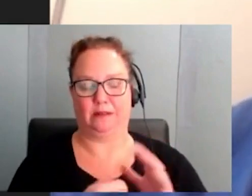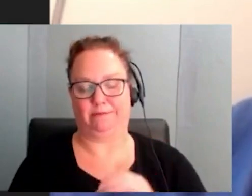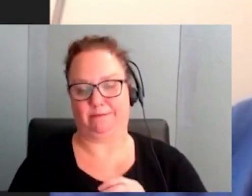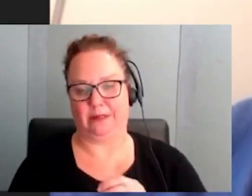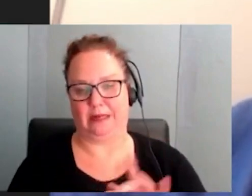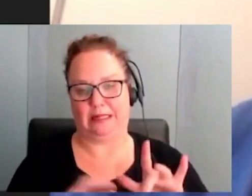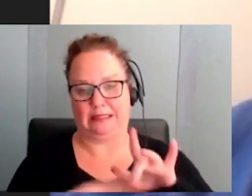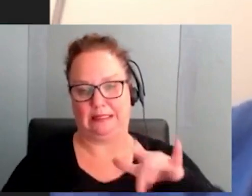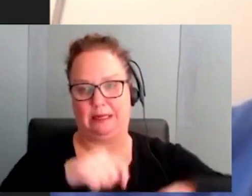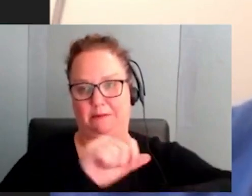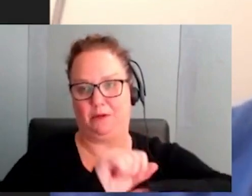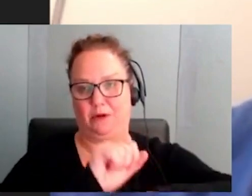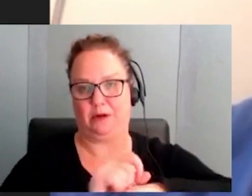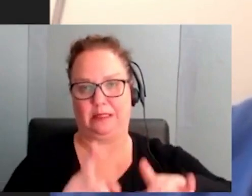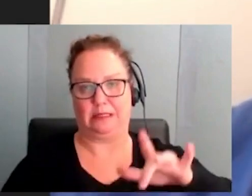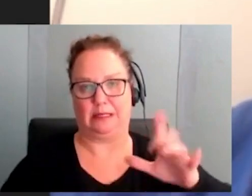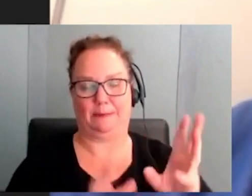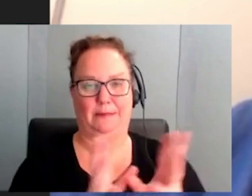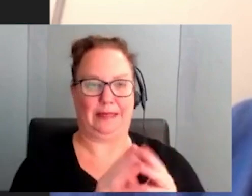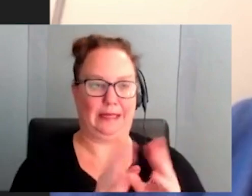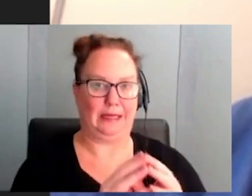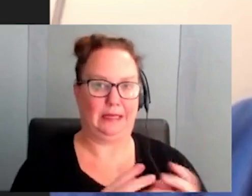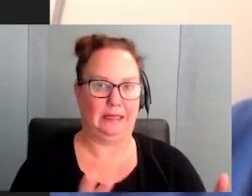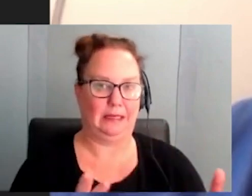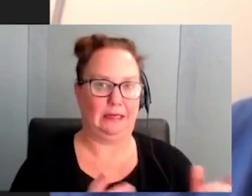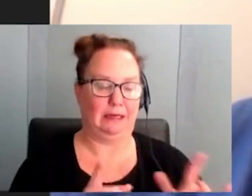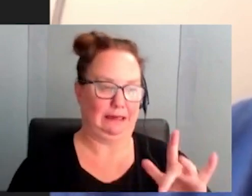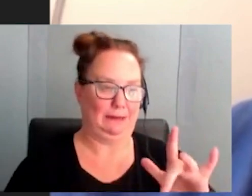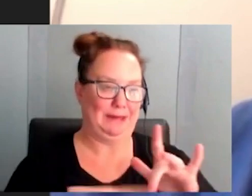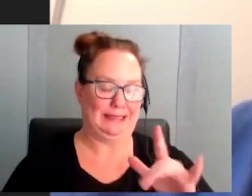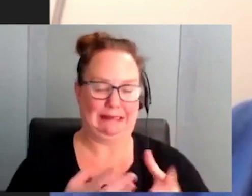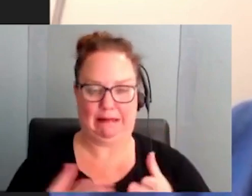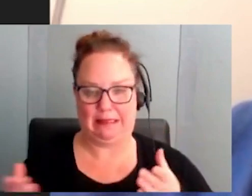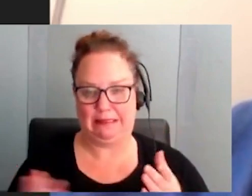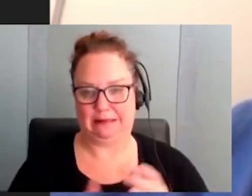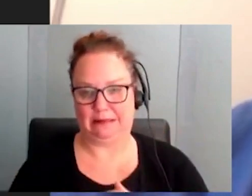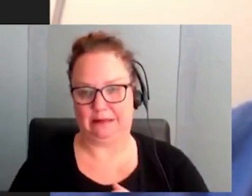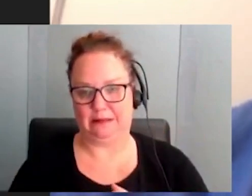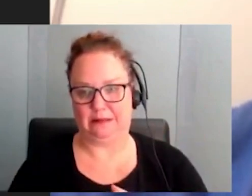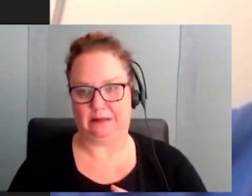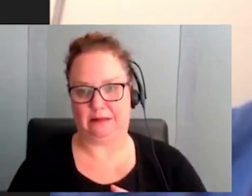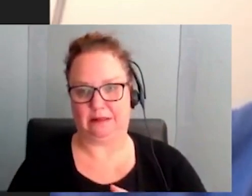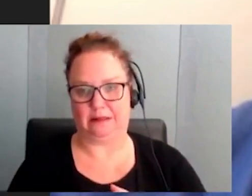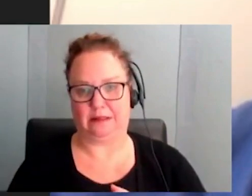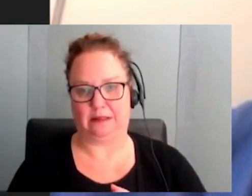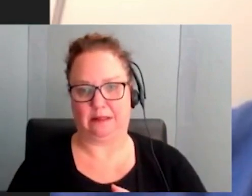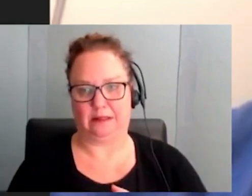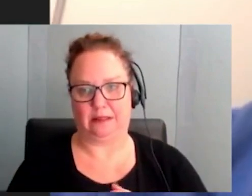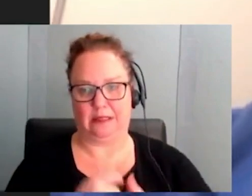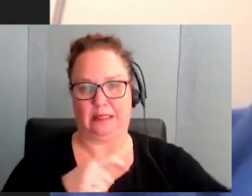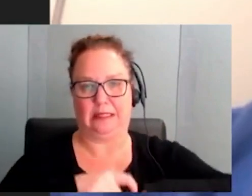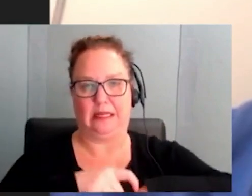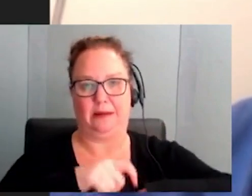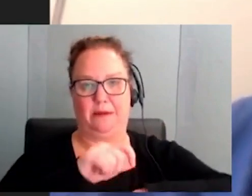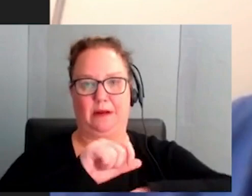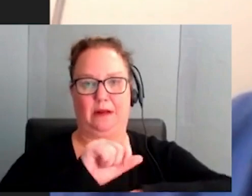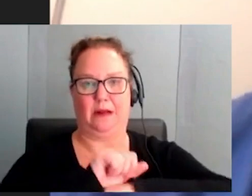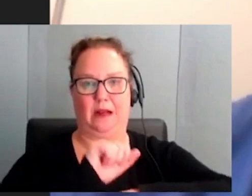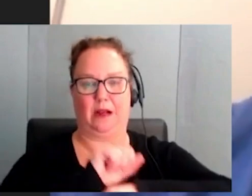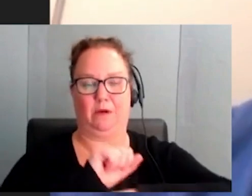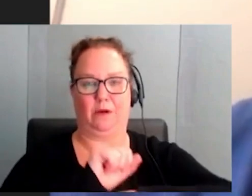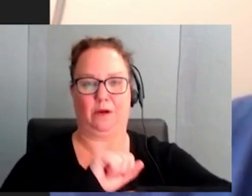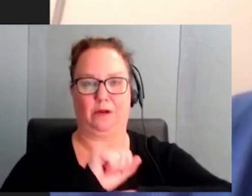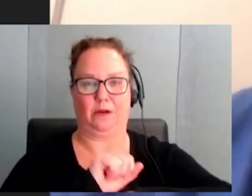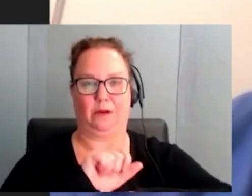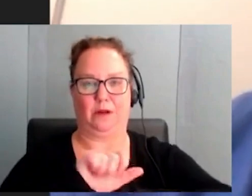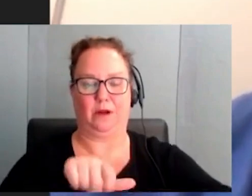miss work, miss meetings, miss a lot of stuff. At the time, I worked away from the corporate office that I